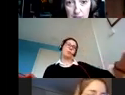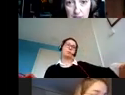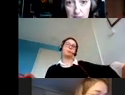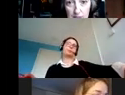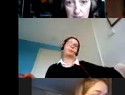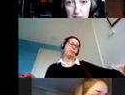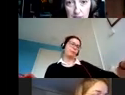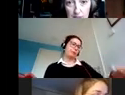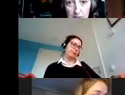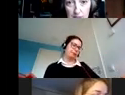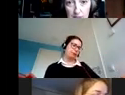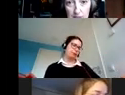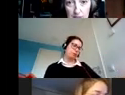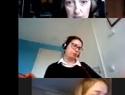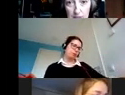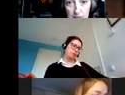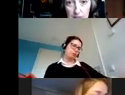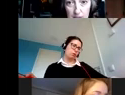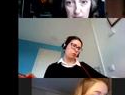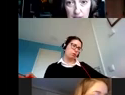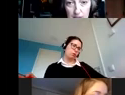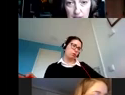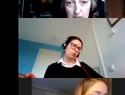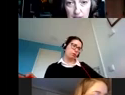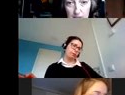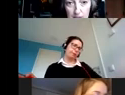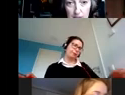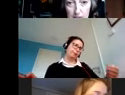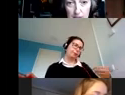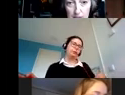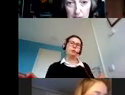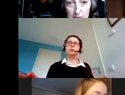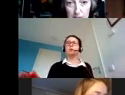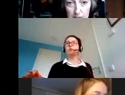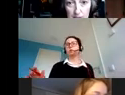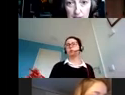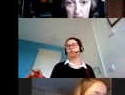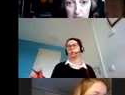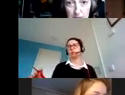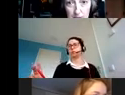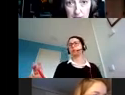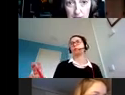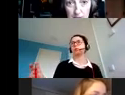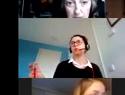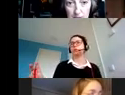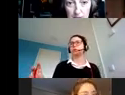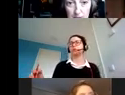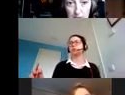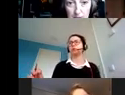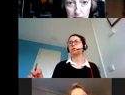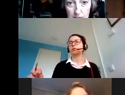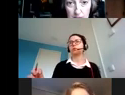whose legal system are not consistent with the international case law practice. There is an obligation